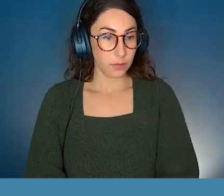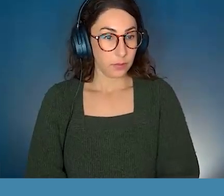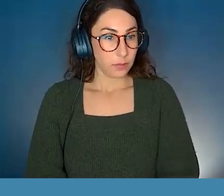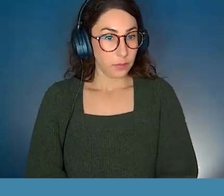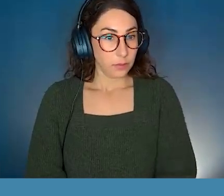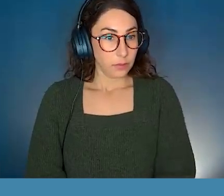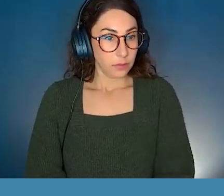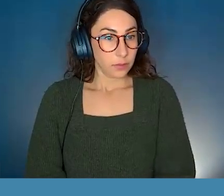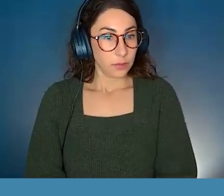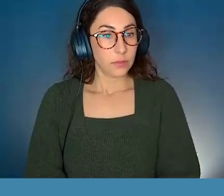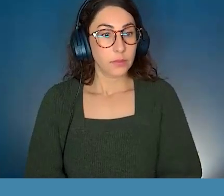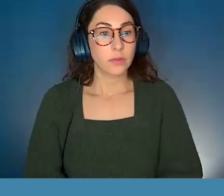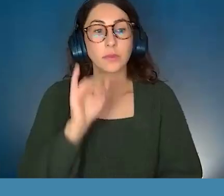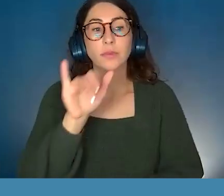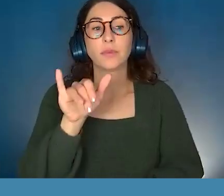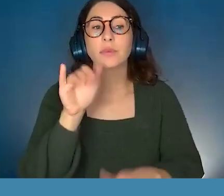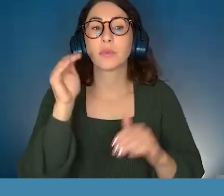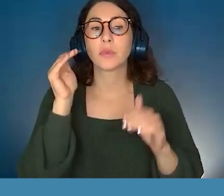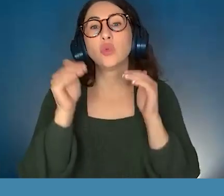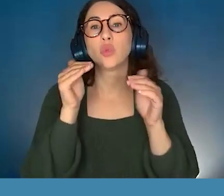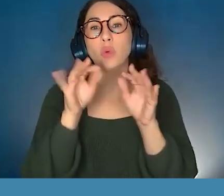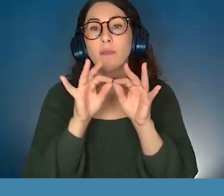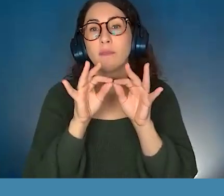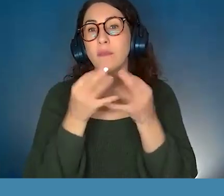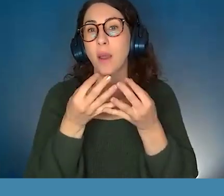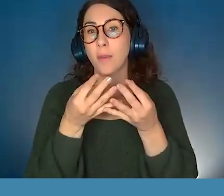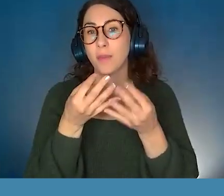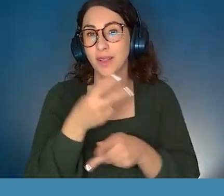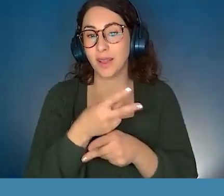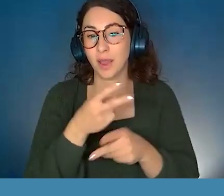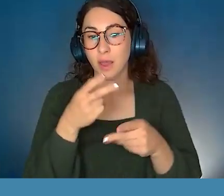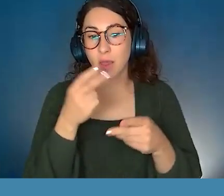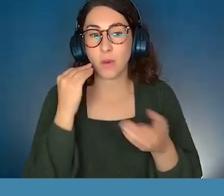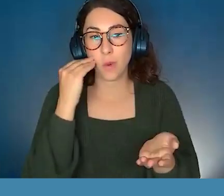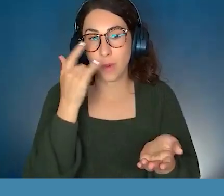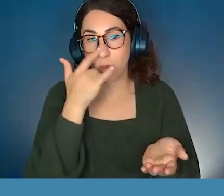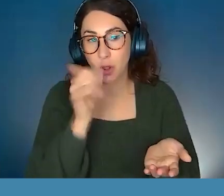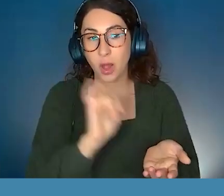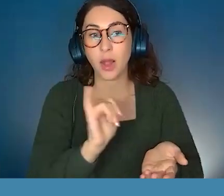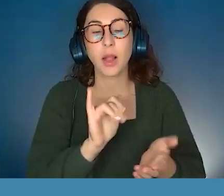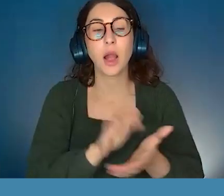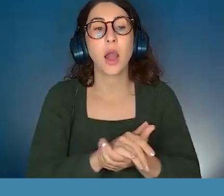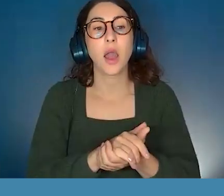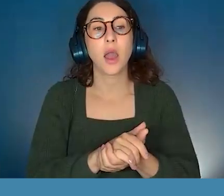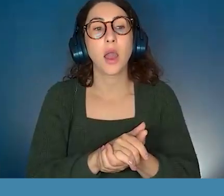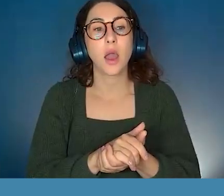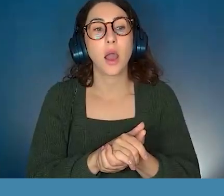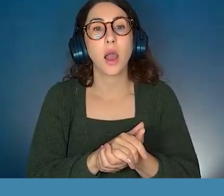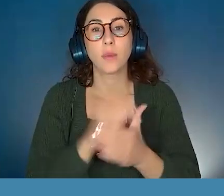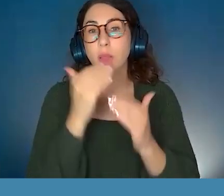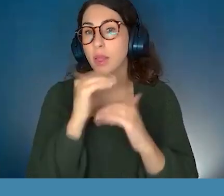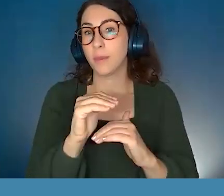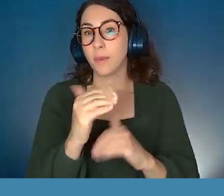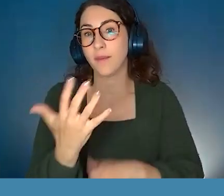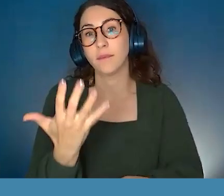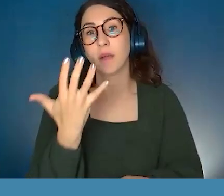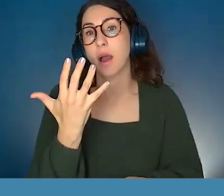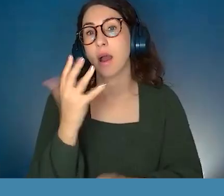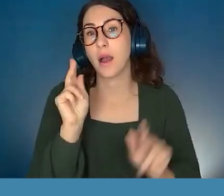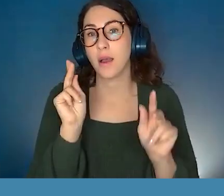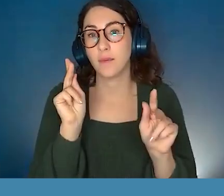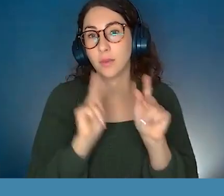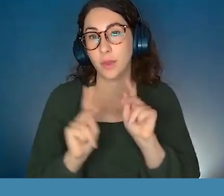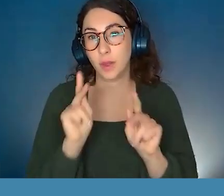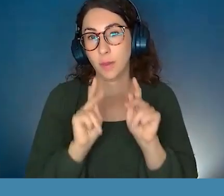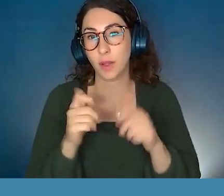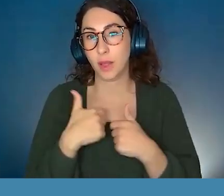So at an adult family care home, the home it's a smaller home. It has to consist of no more than 5 individuals